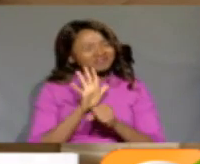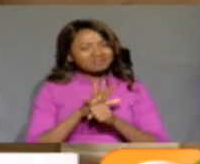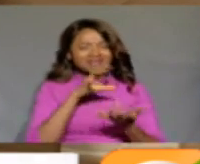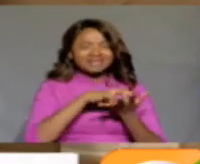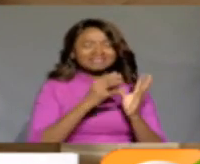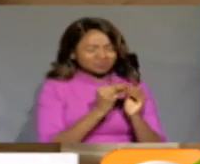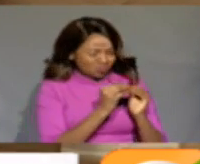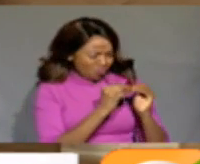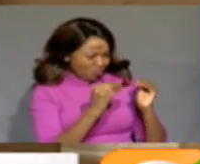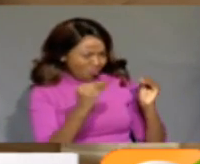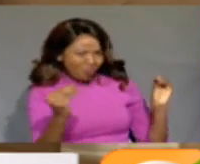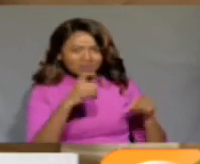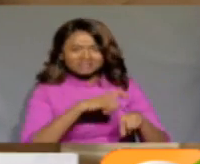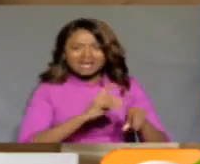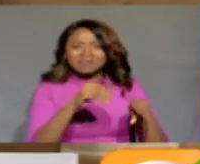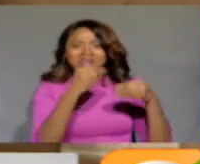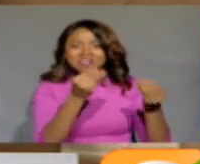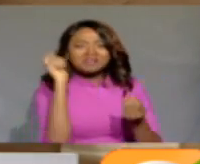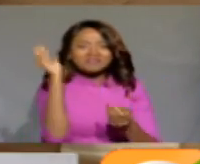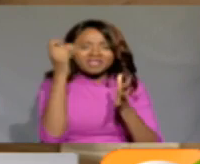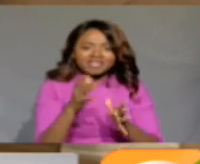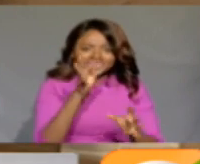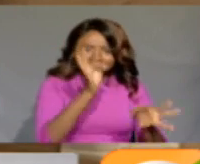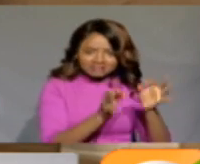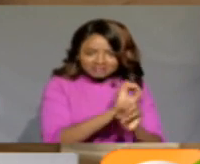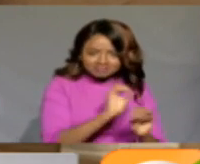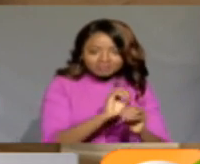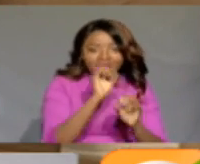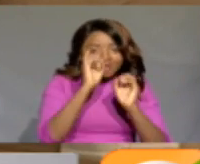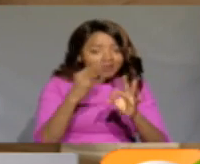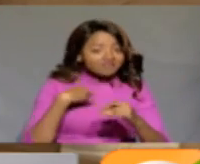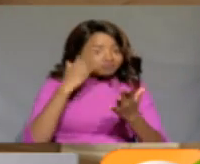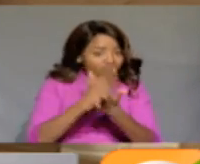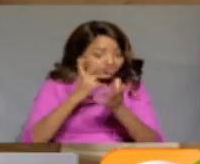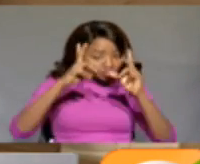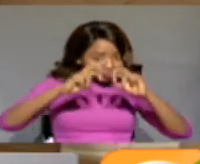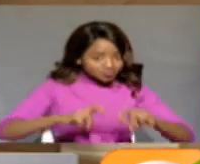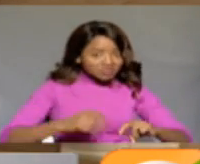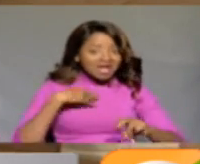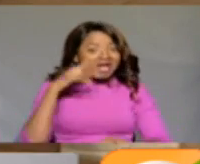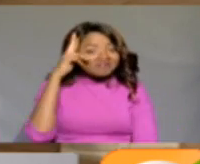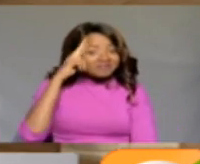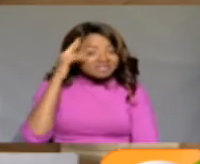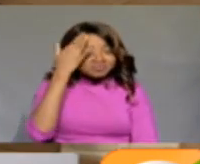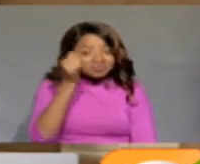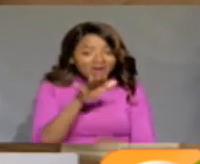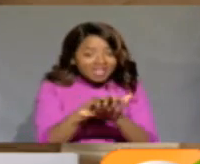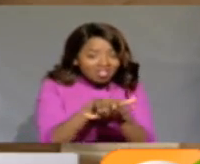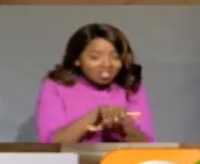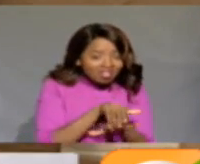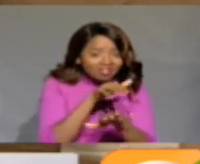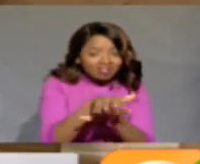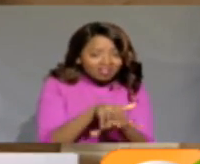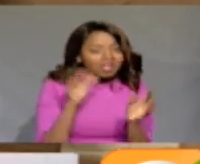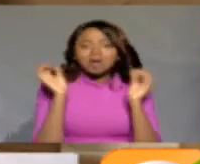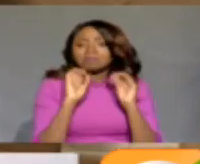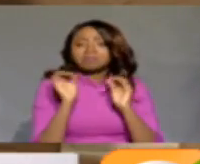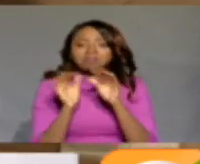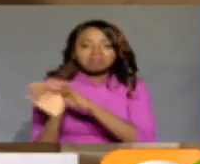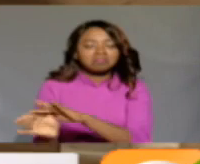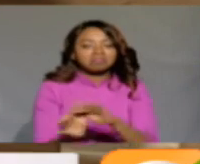too long denying Kenyans justice, and if you check, there aren't enough reasons. Bonds have also been